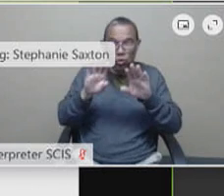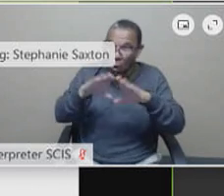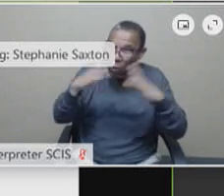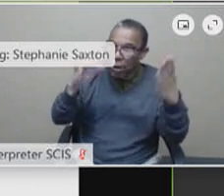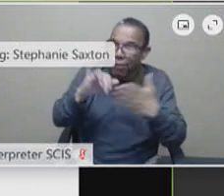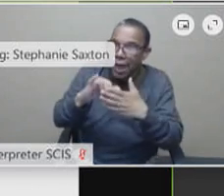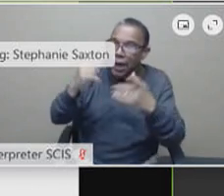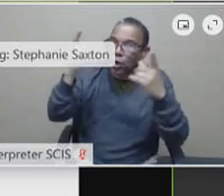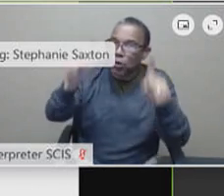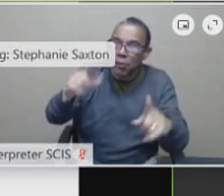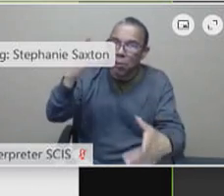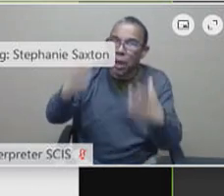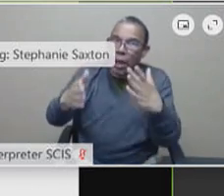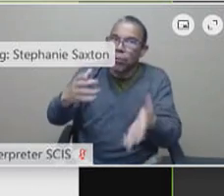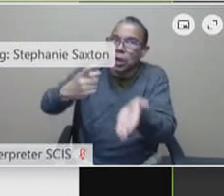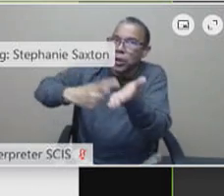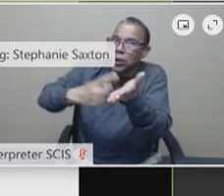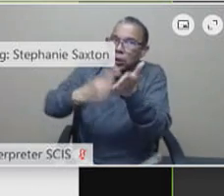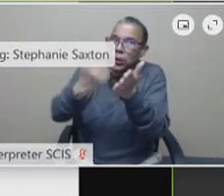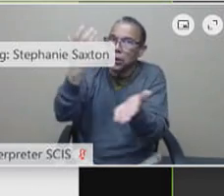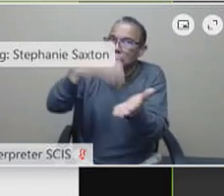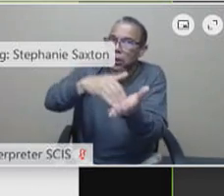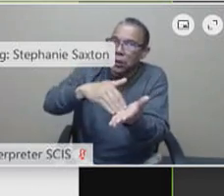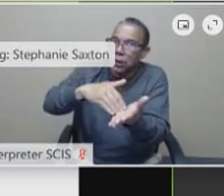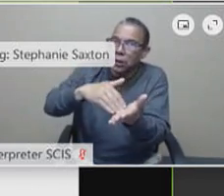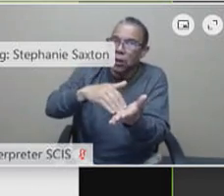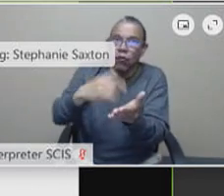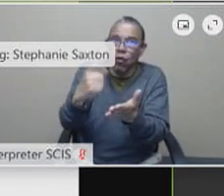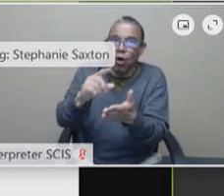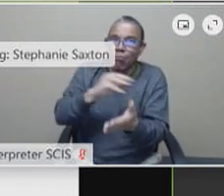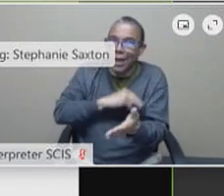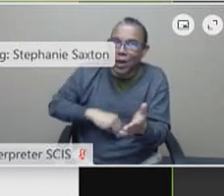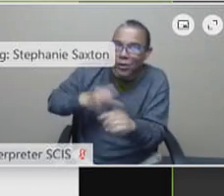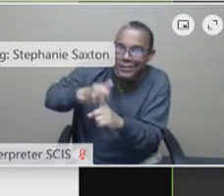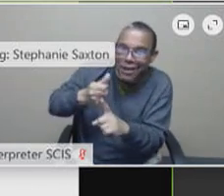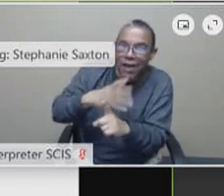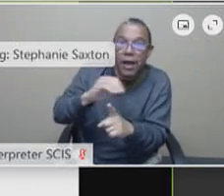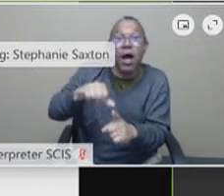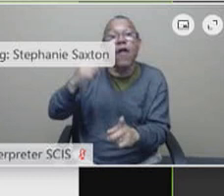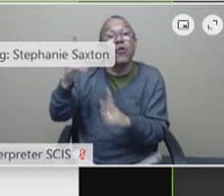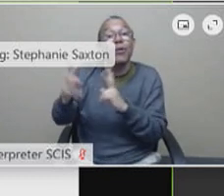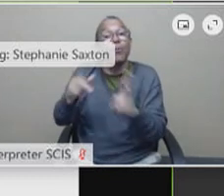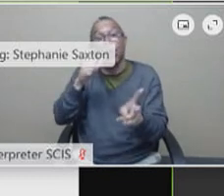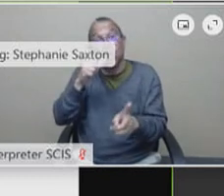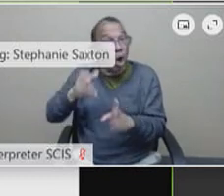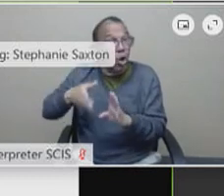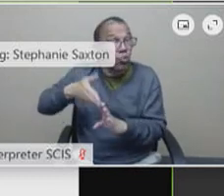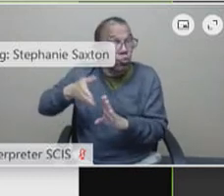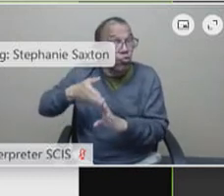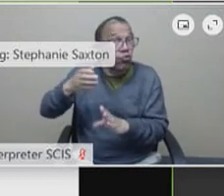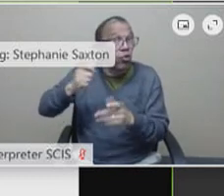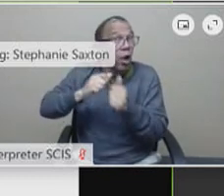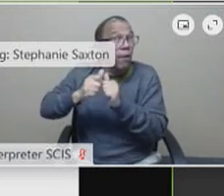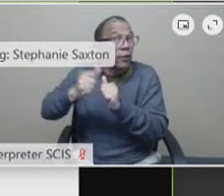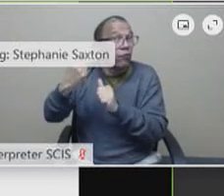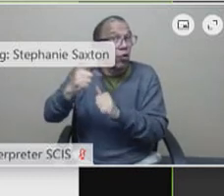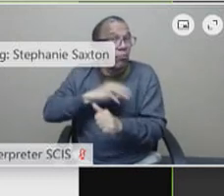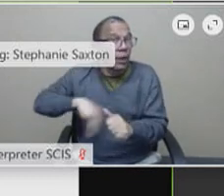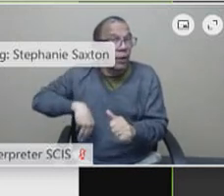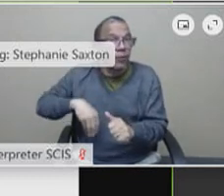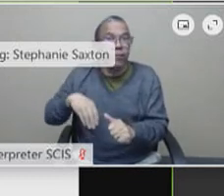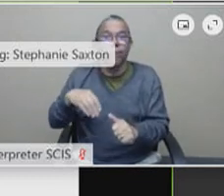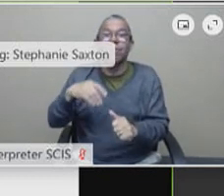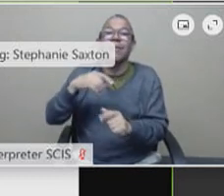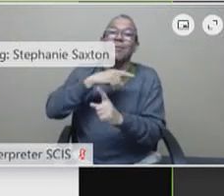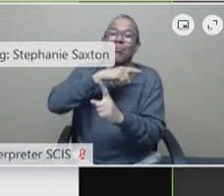for those running for mayor at the moment. And I'd like to echo what was said before, that I'm